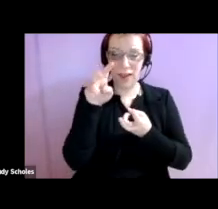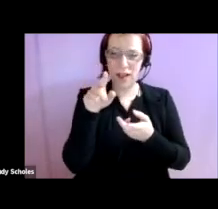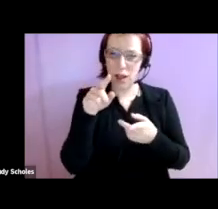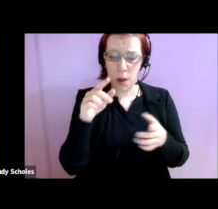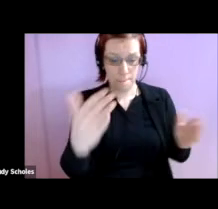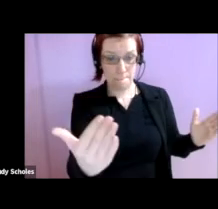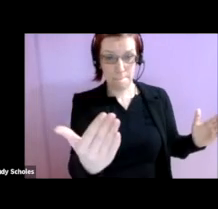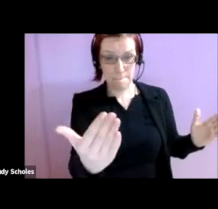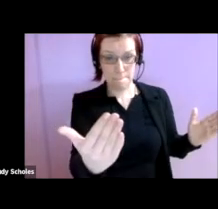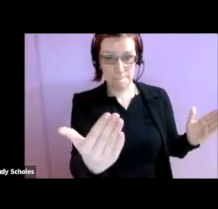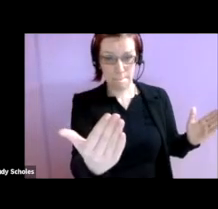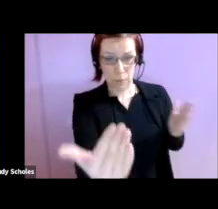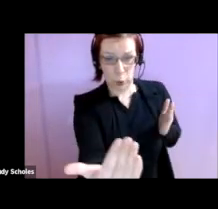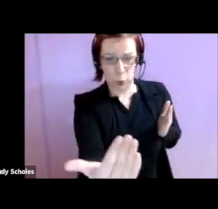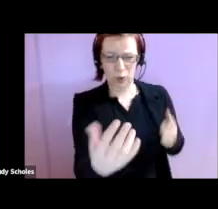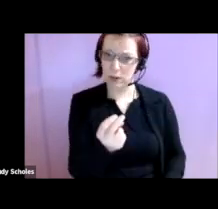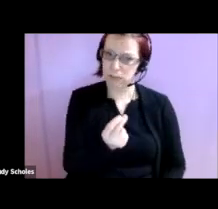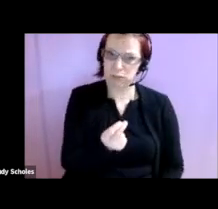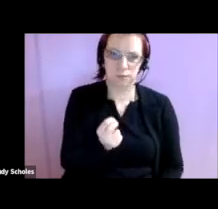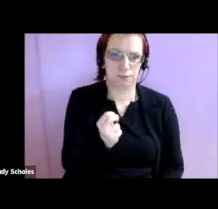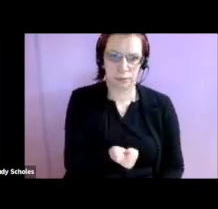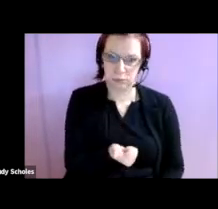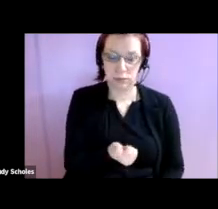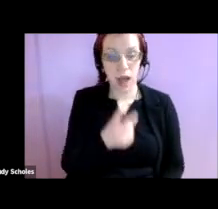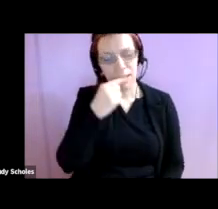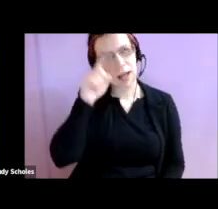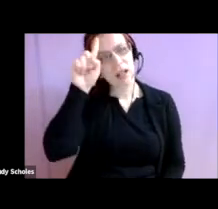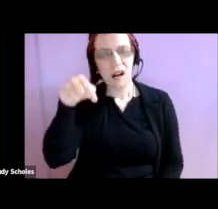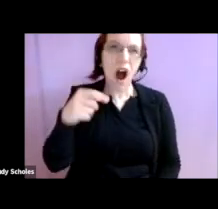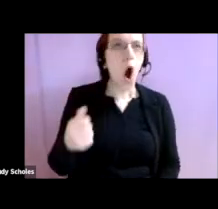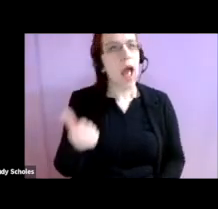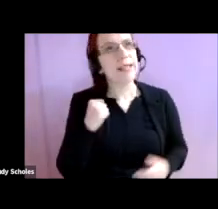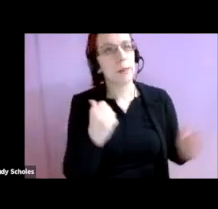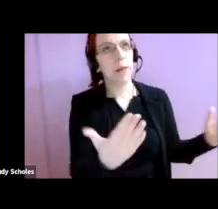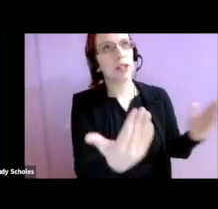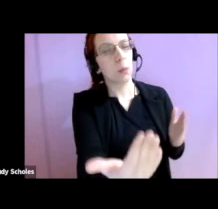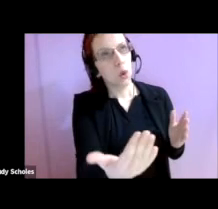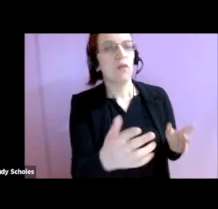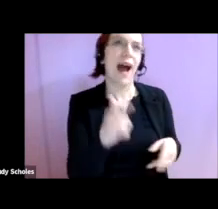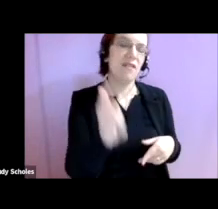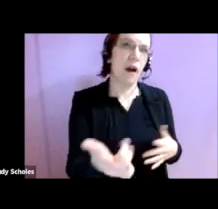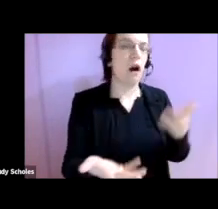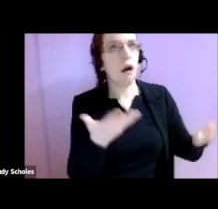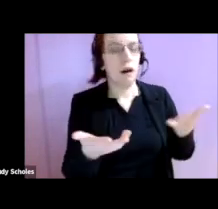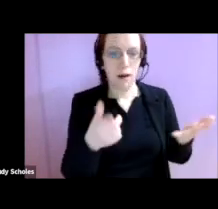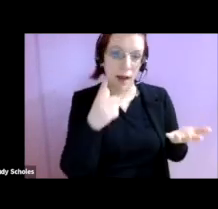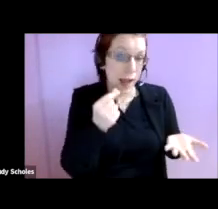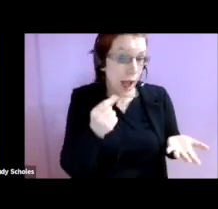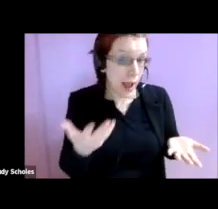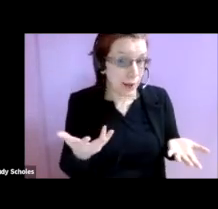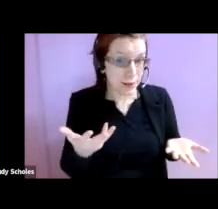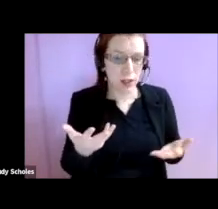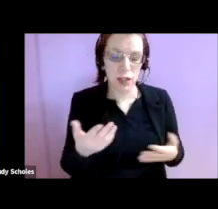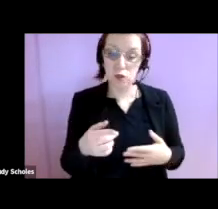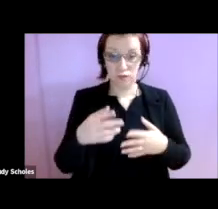And we can estimate how much we expect them to move. So imagine one of the original arm